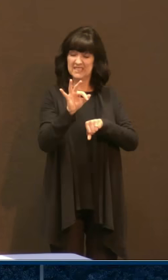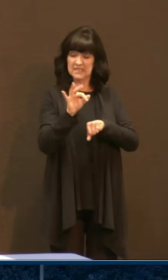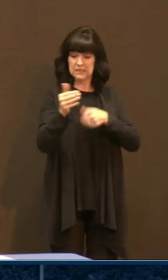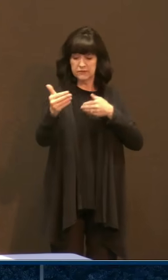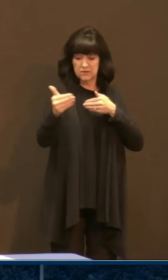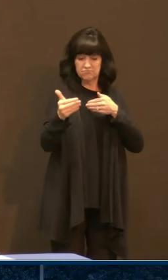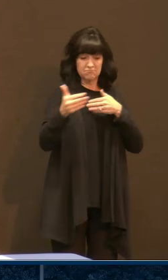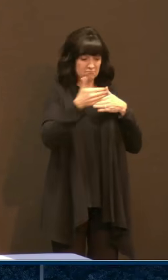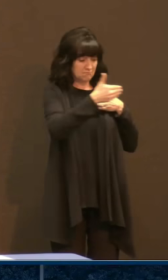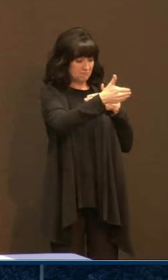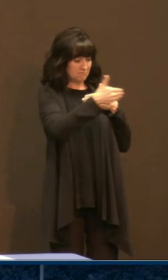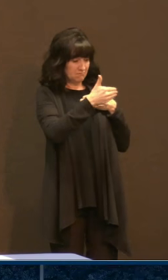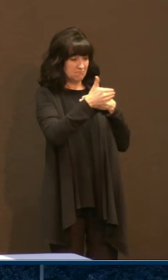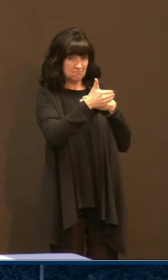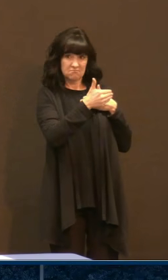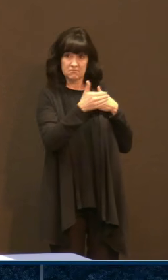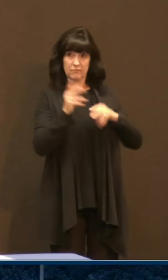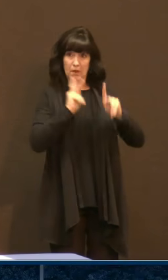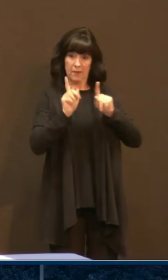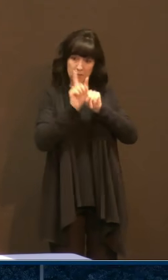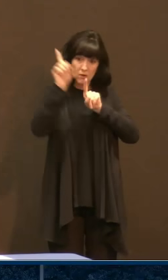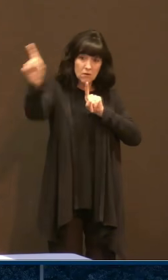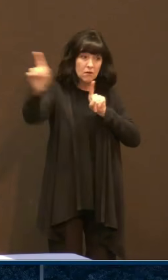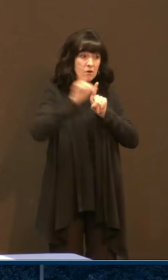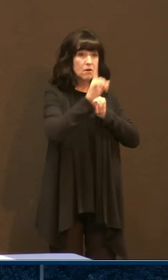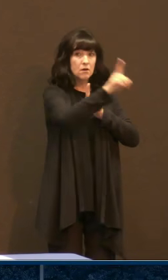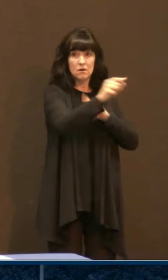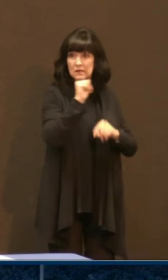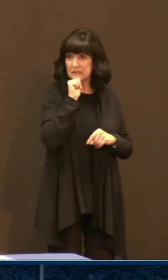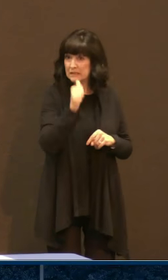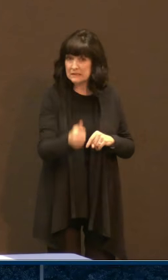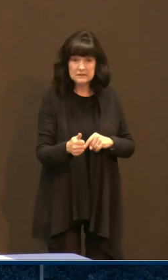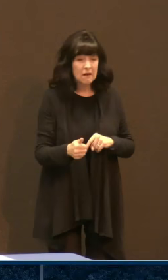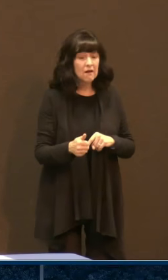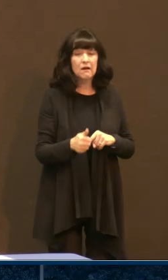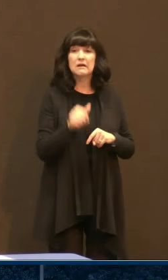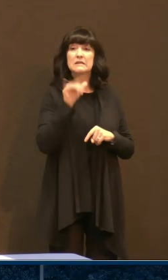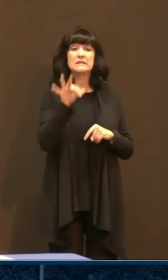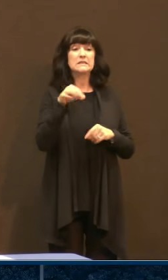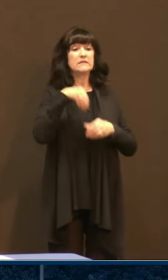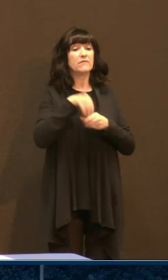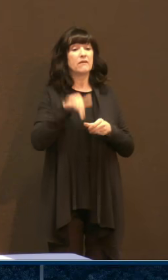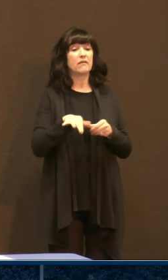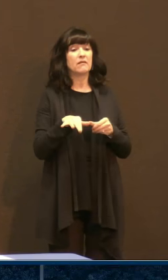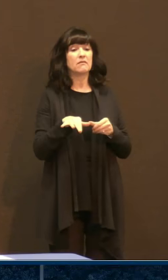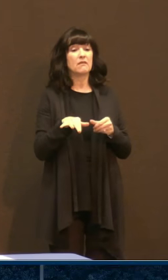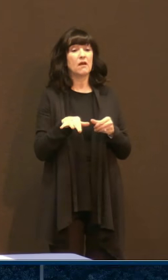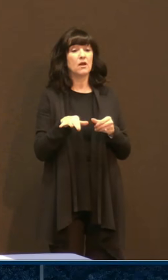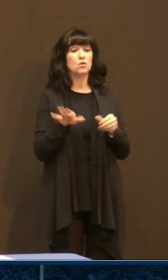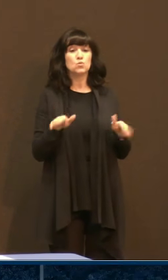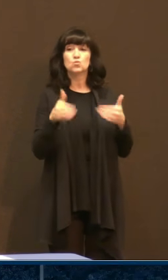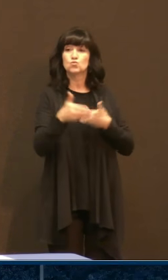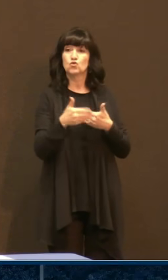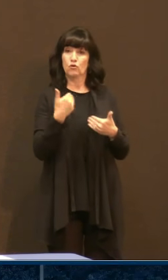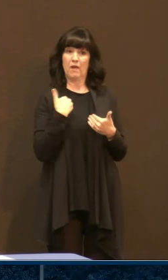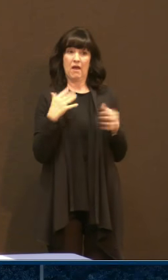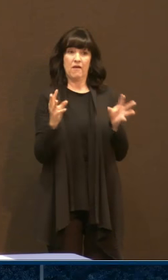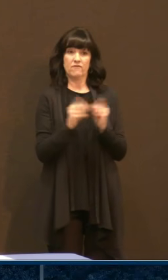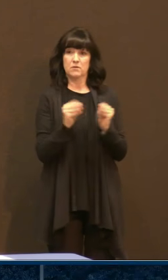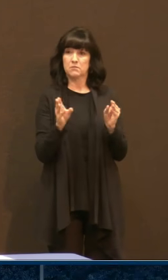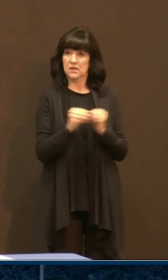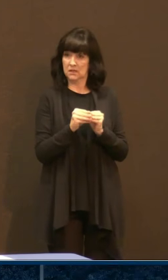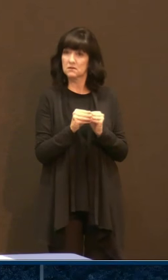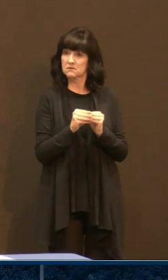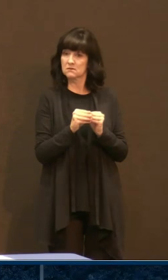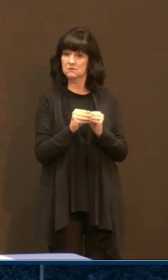if you're in a room where you're meeting with individuals where you are less than 6 feet